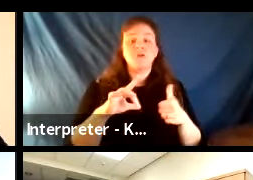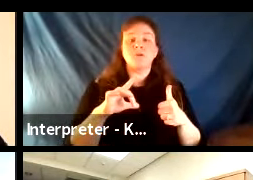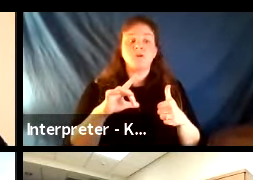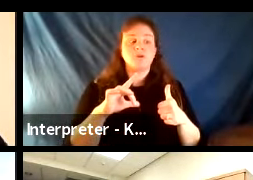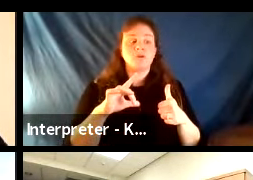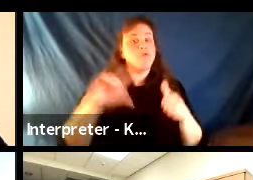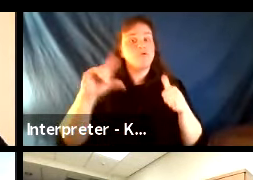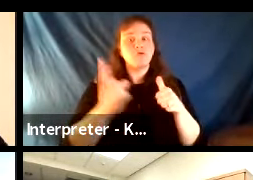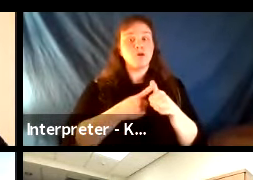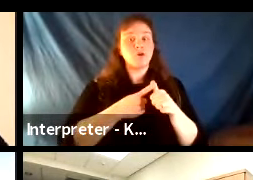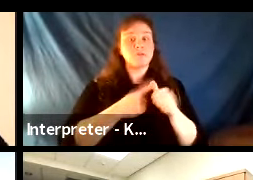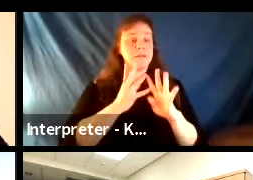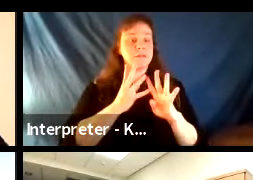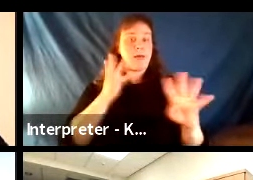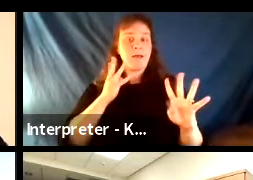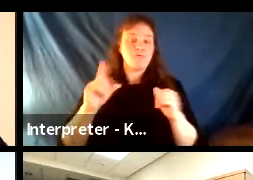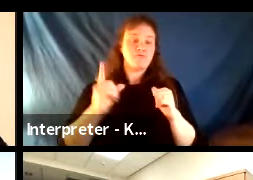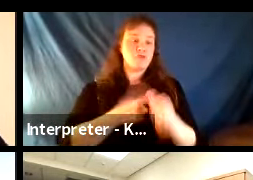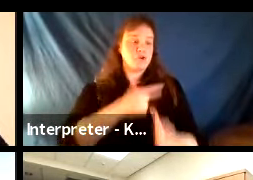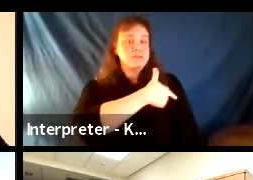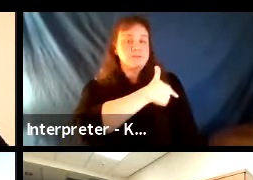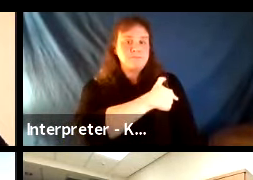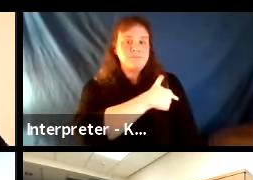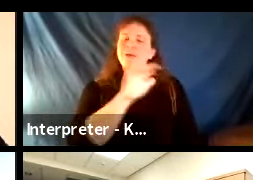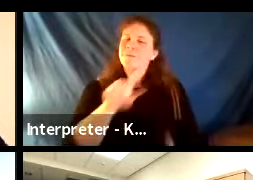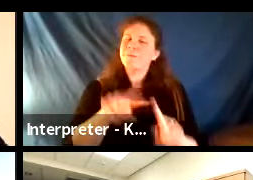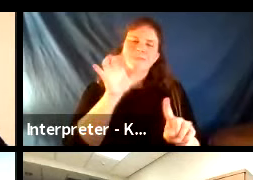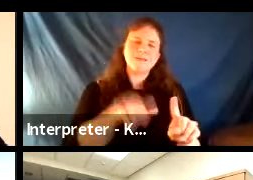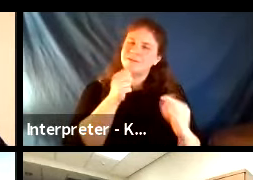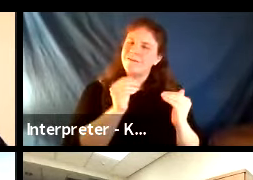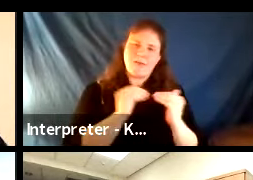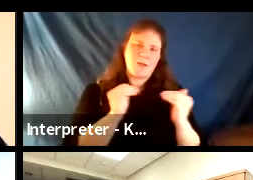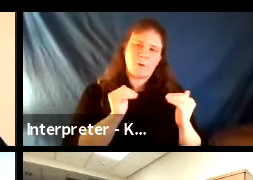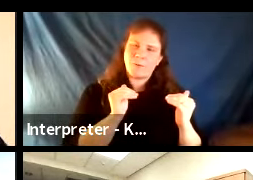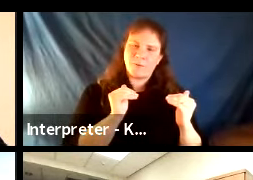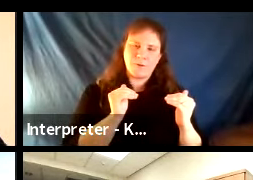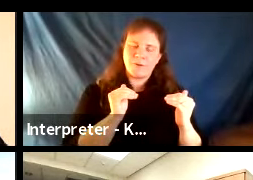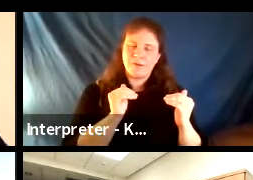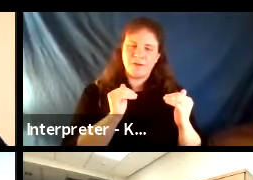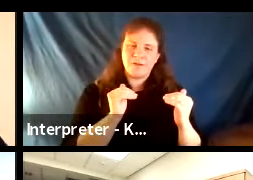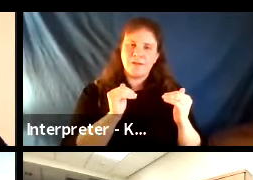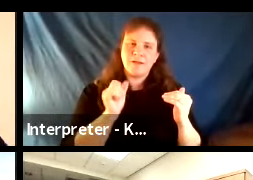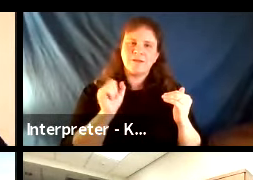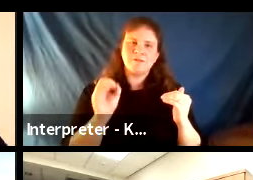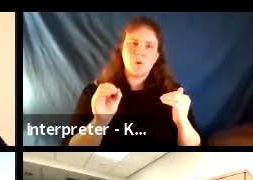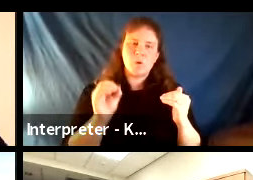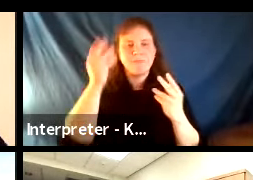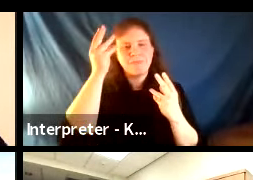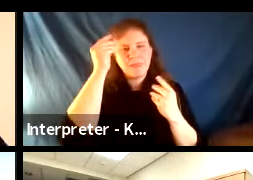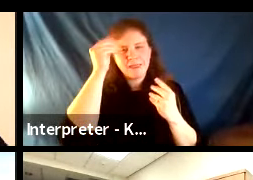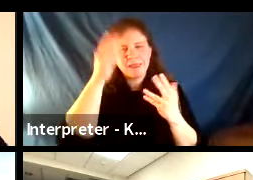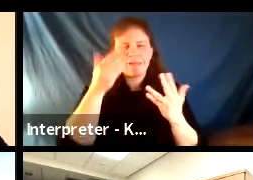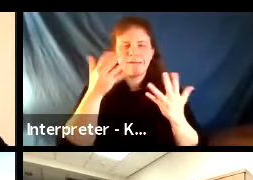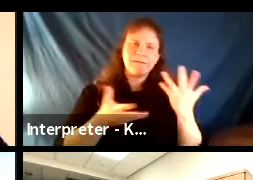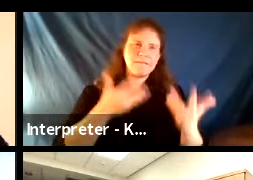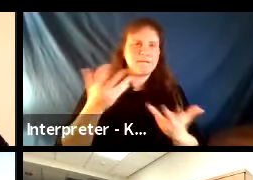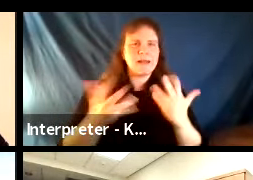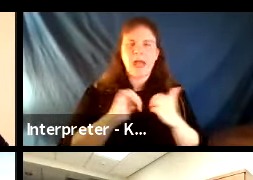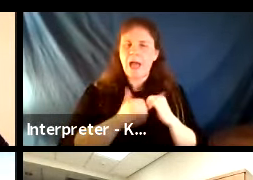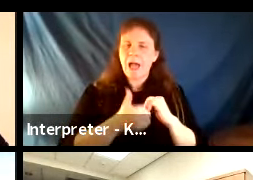that seems obviously and clearly inequitable. So thinking through the logistics at this